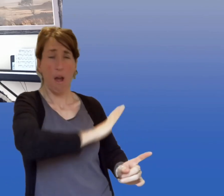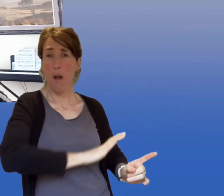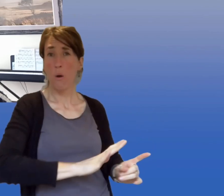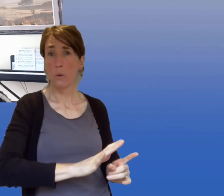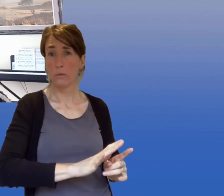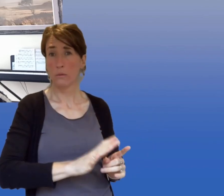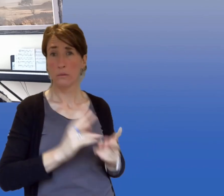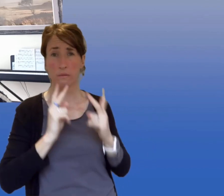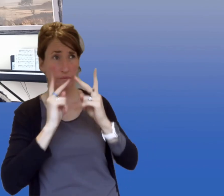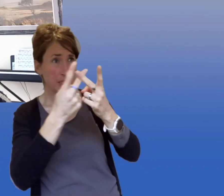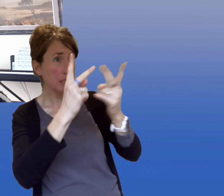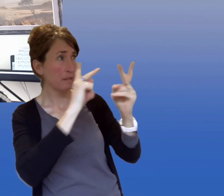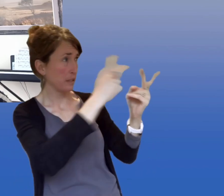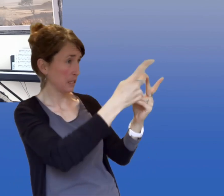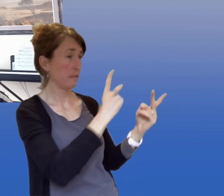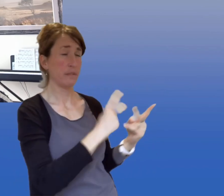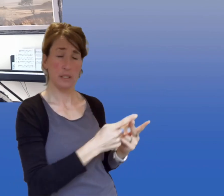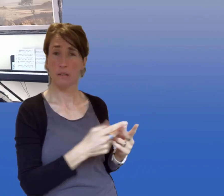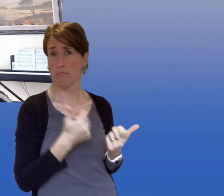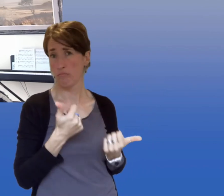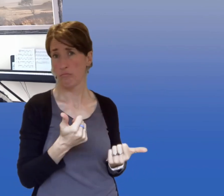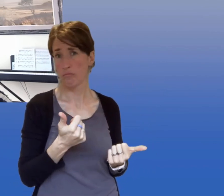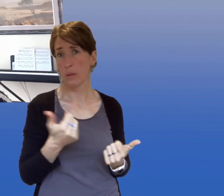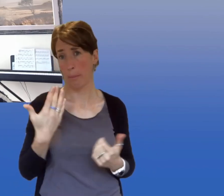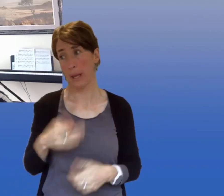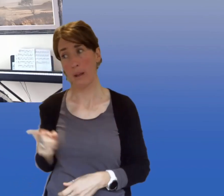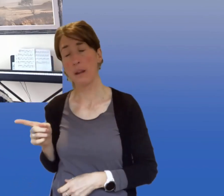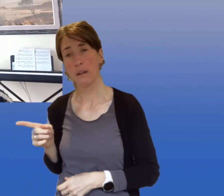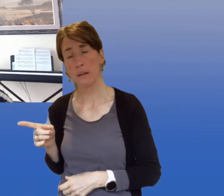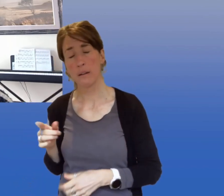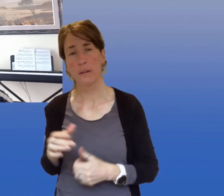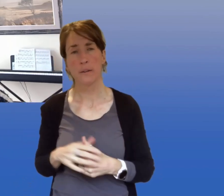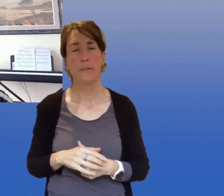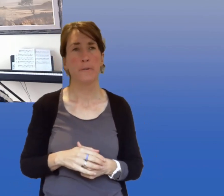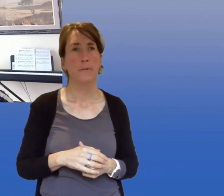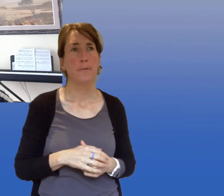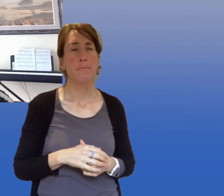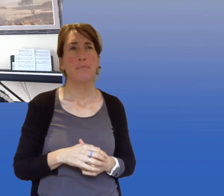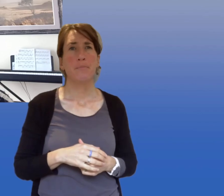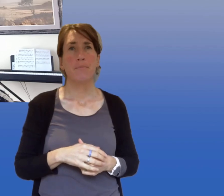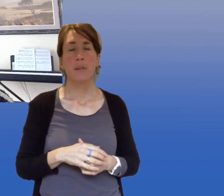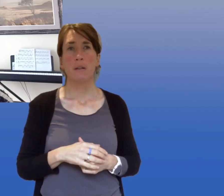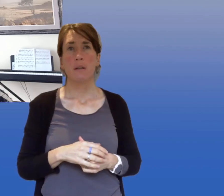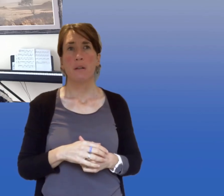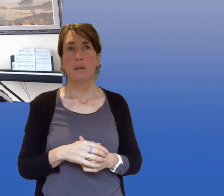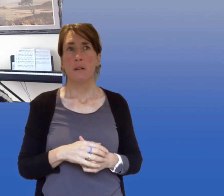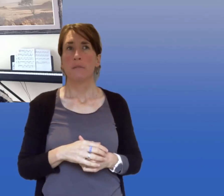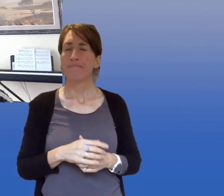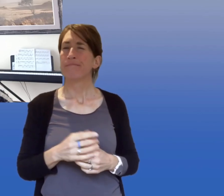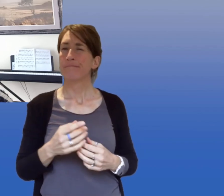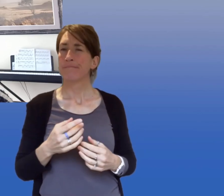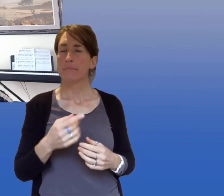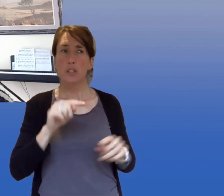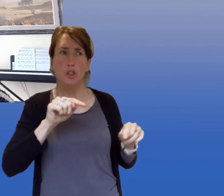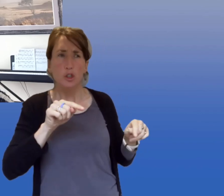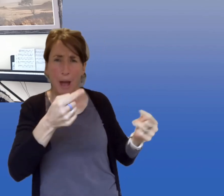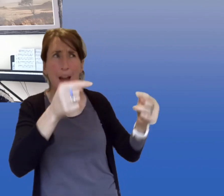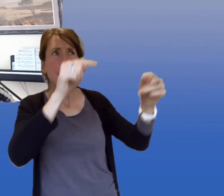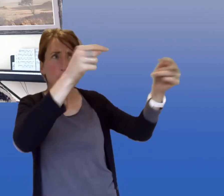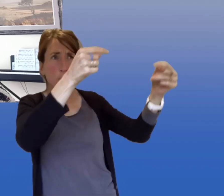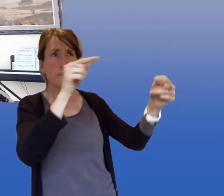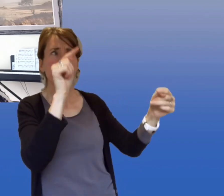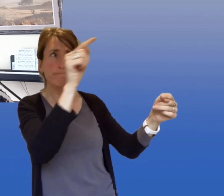What came through as a common theme is recognising the challenges,